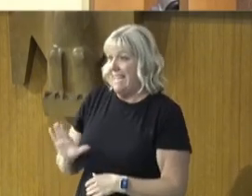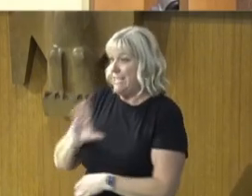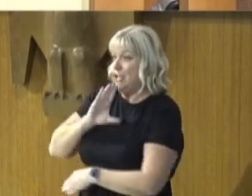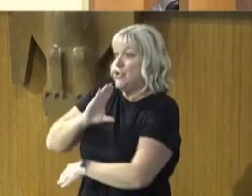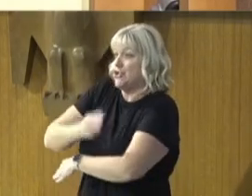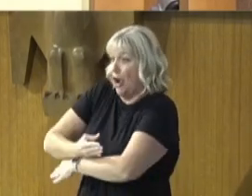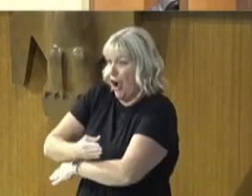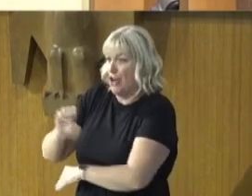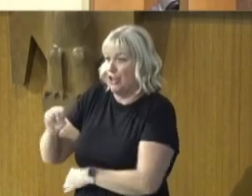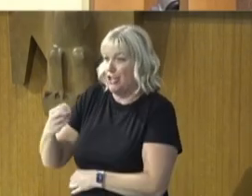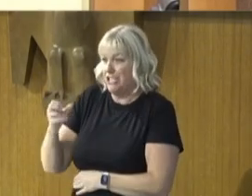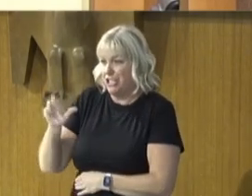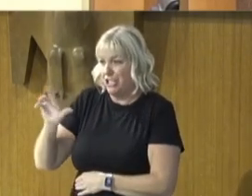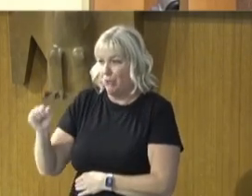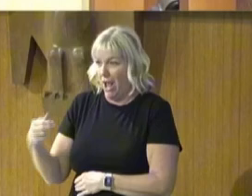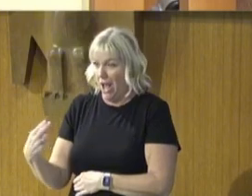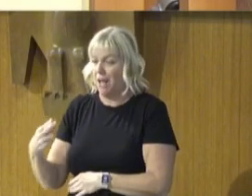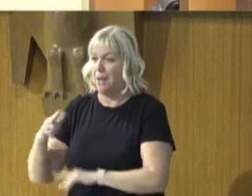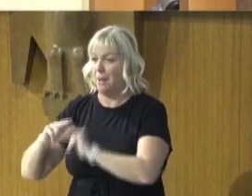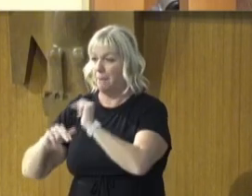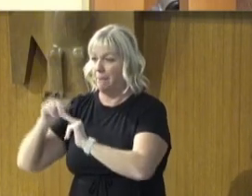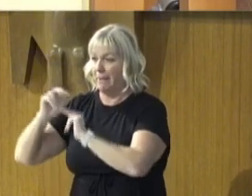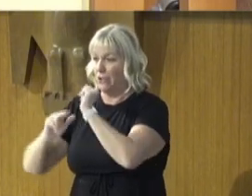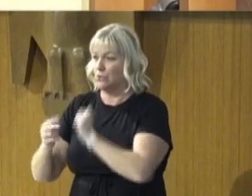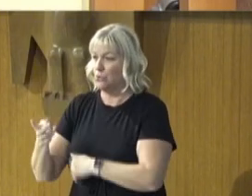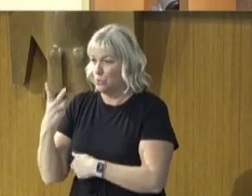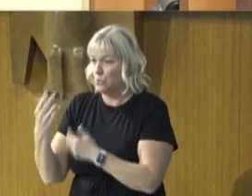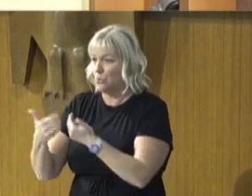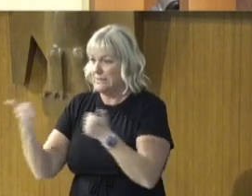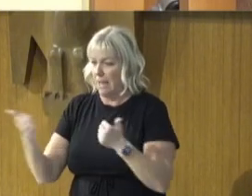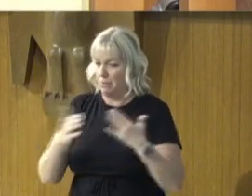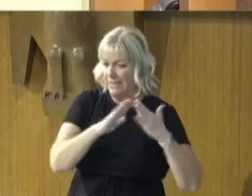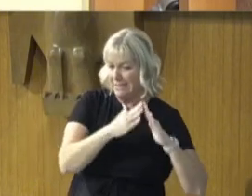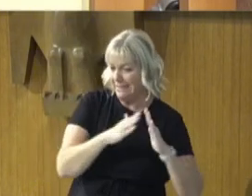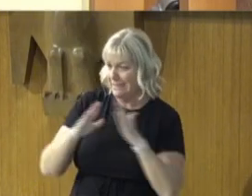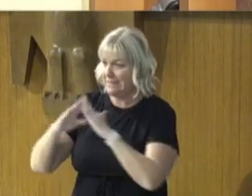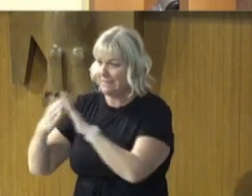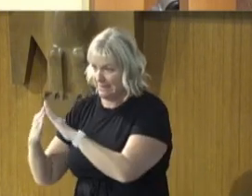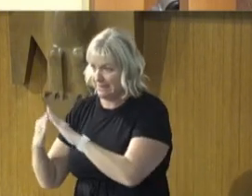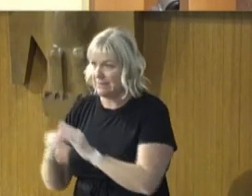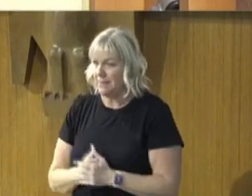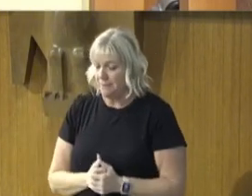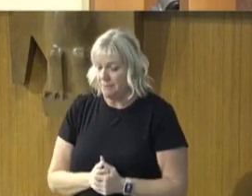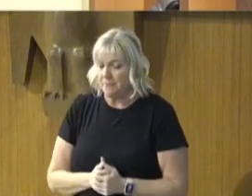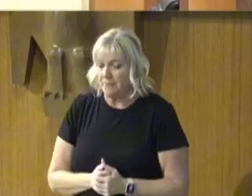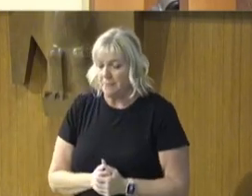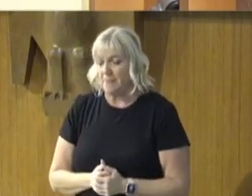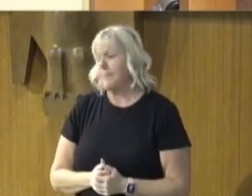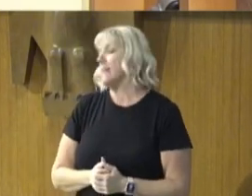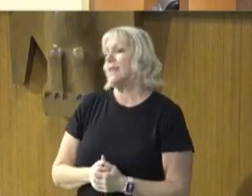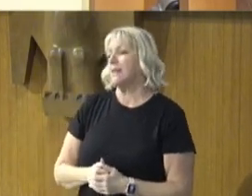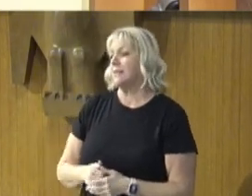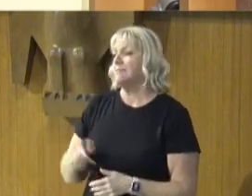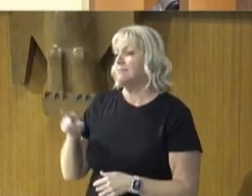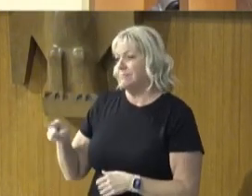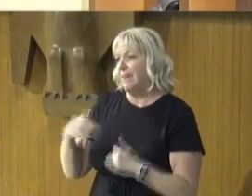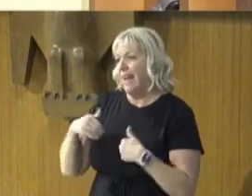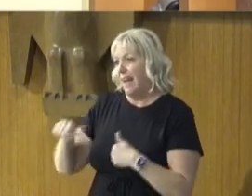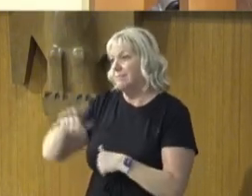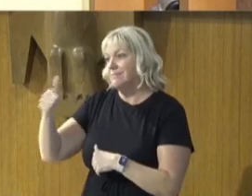-Ra, who built both lower and upper Beth-Horan and Uzen-She-Ra. Repha was his son,